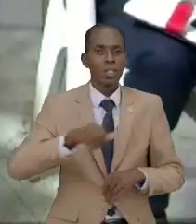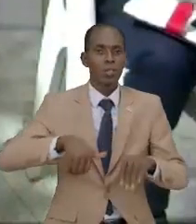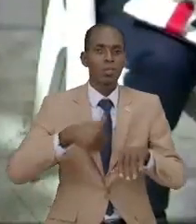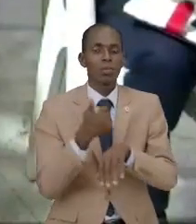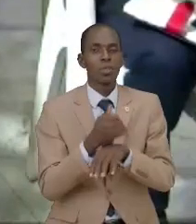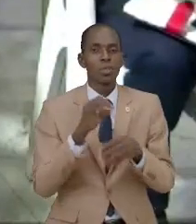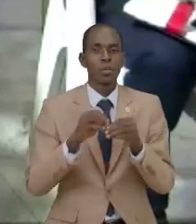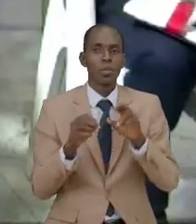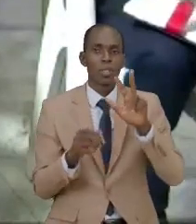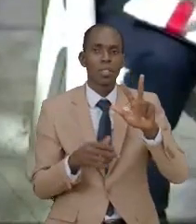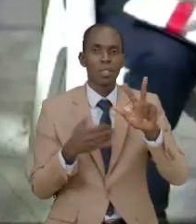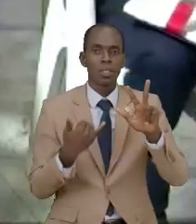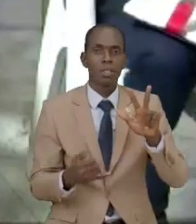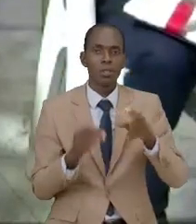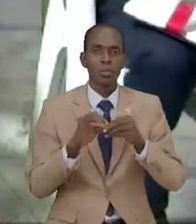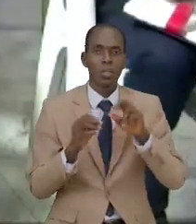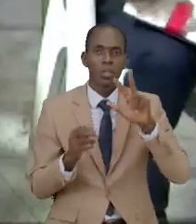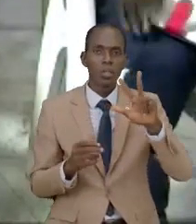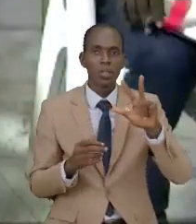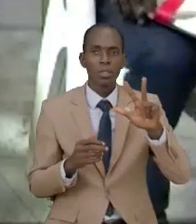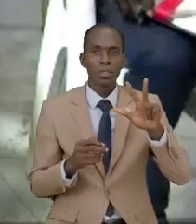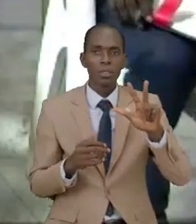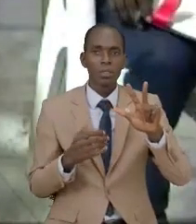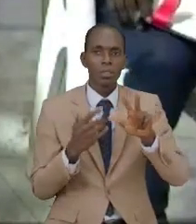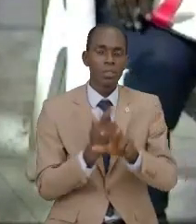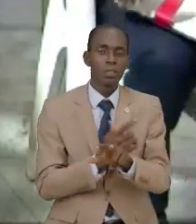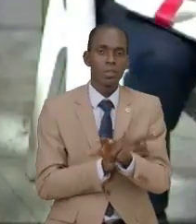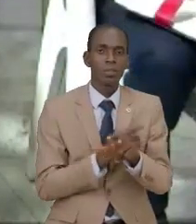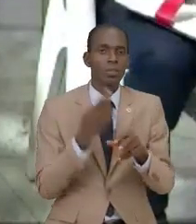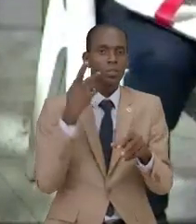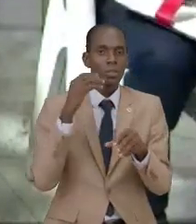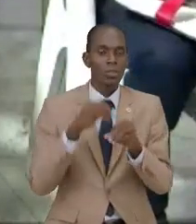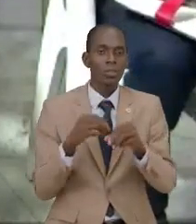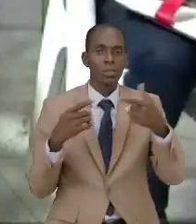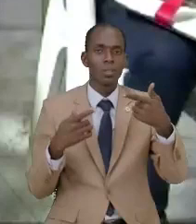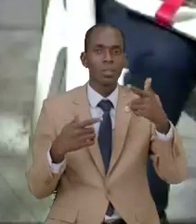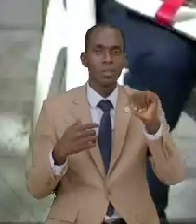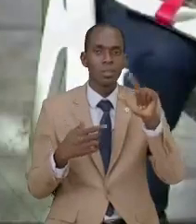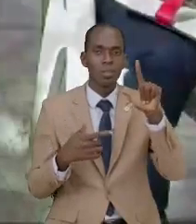now. Number three, we're looking at Galatians chapter